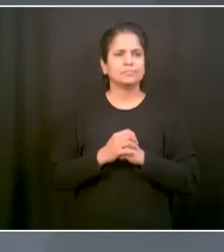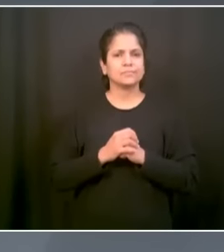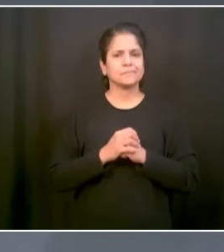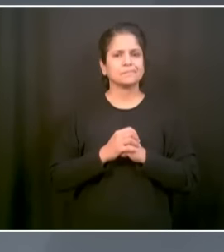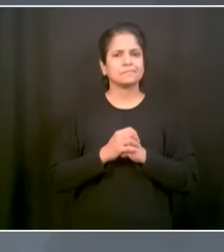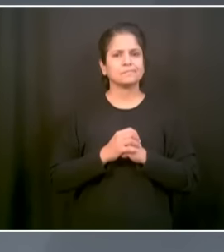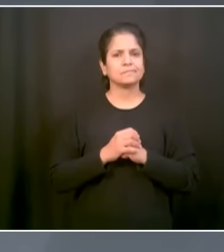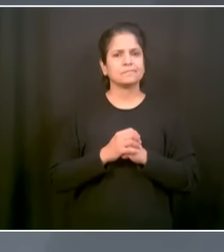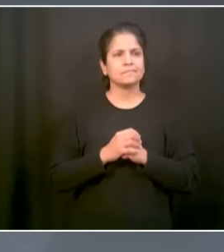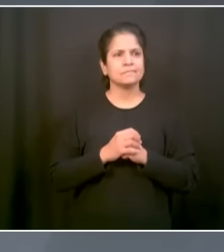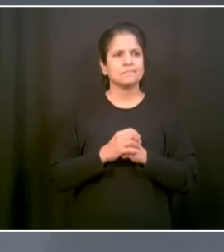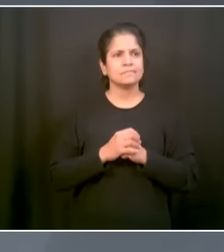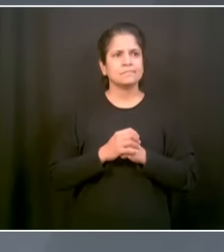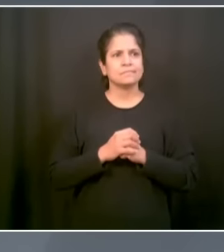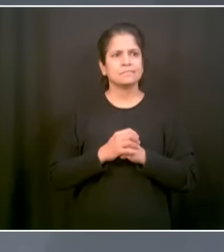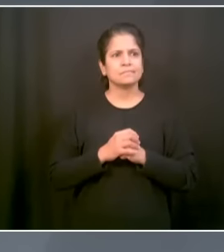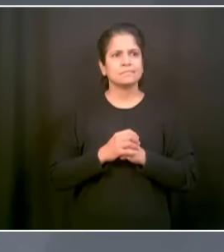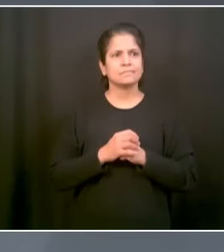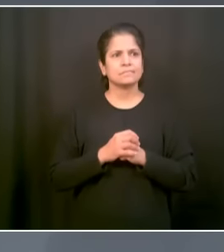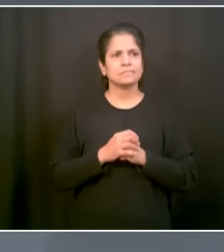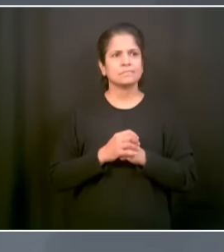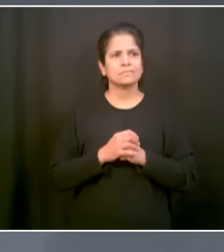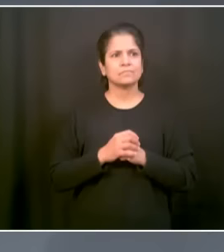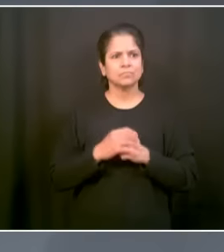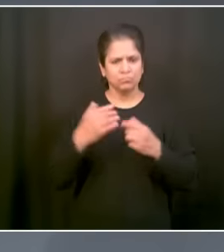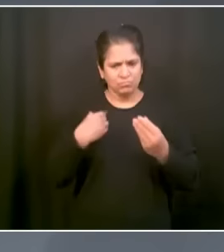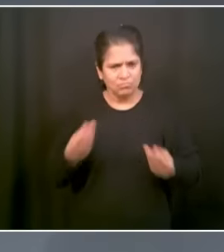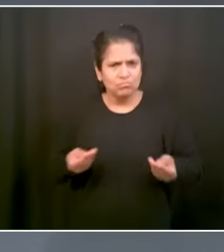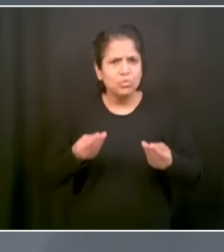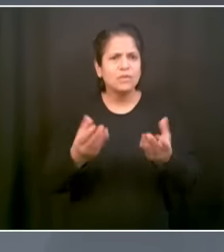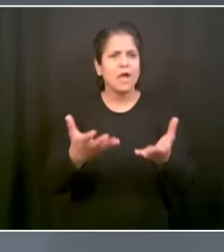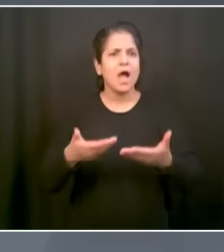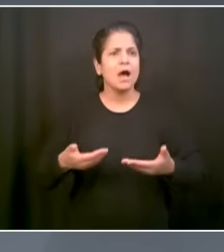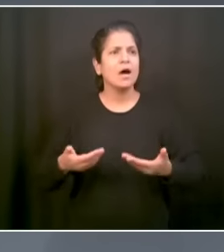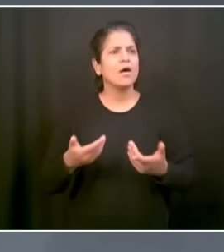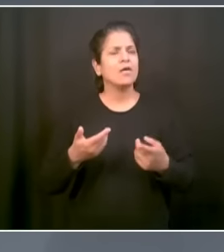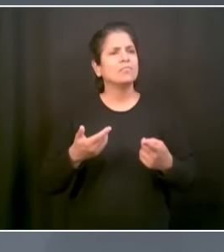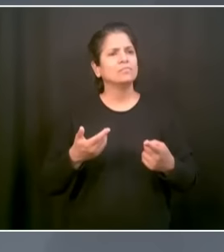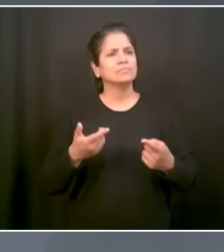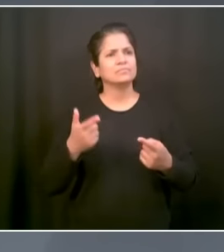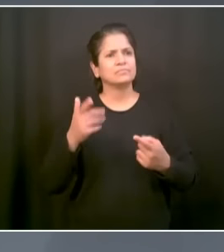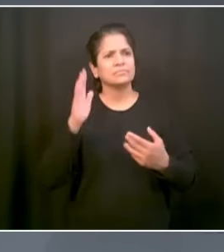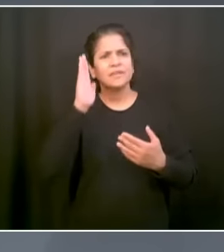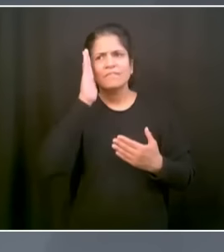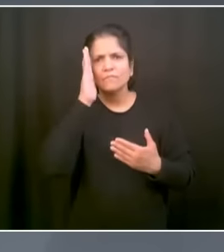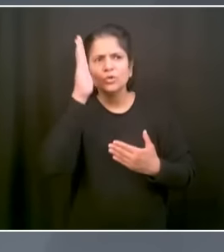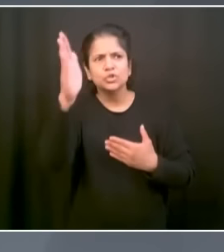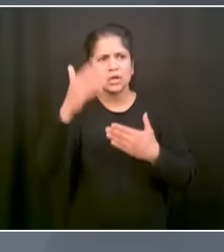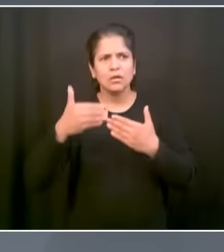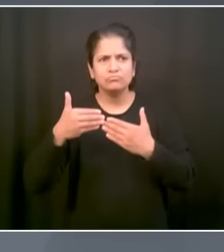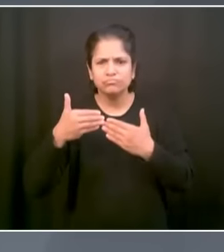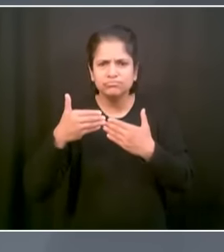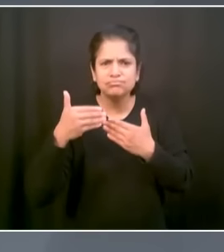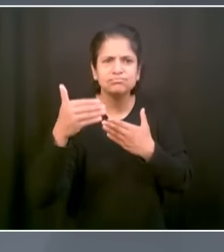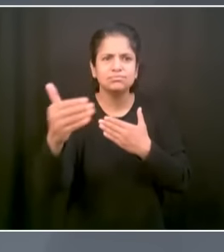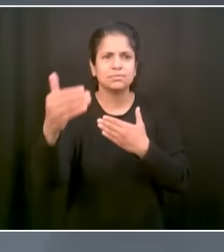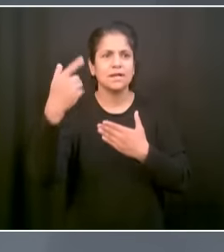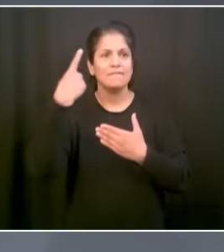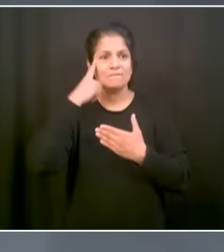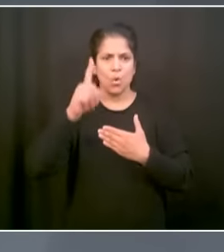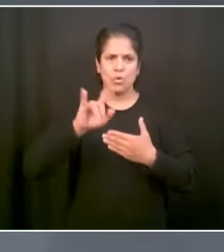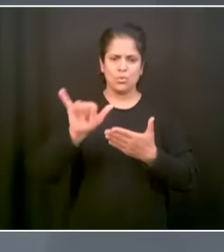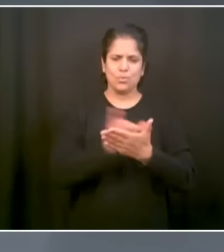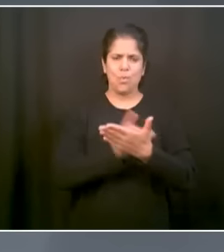Still deliver a future that working New Yorkers are not priced out of. And then I know you had... If there's any